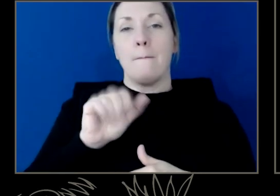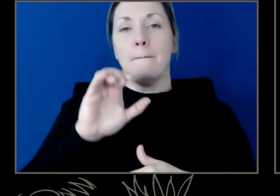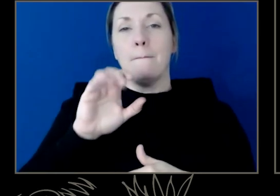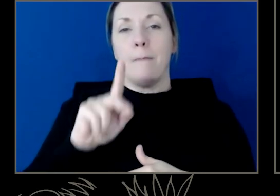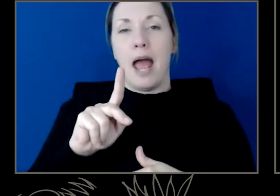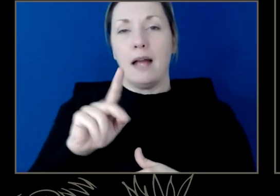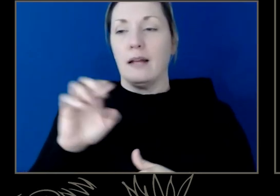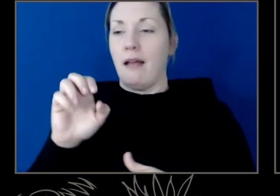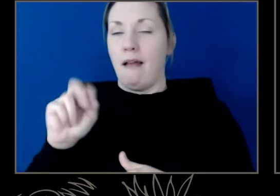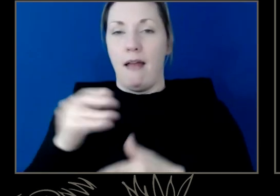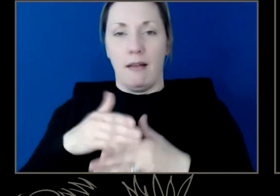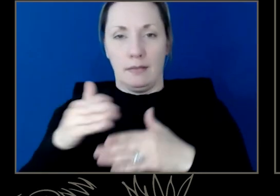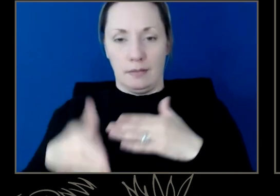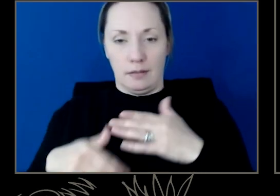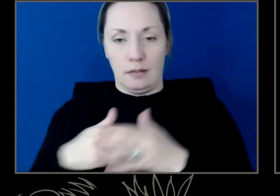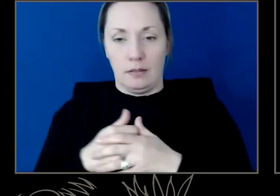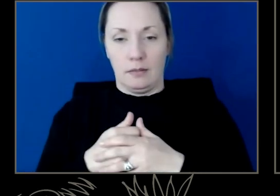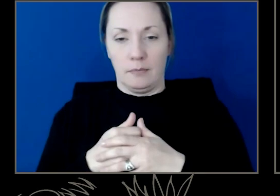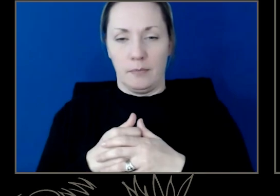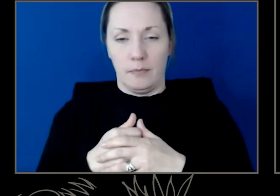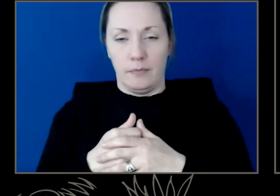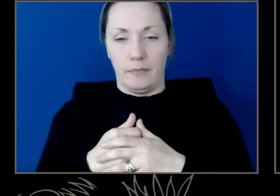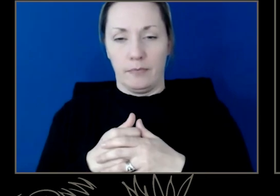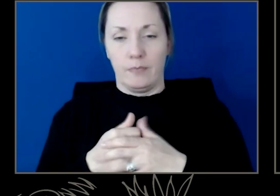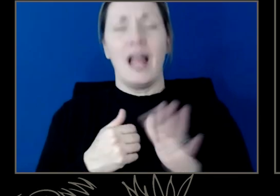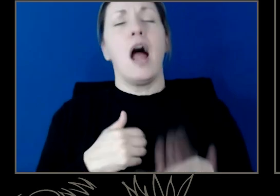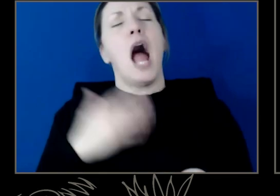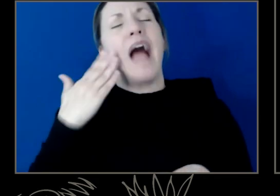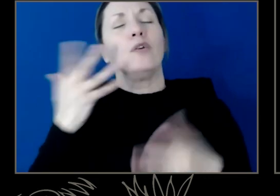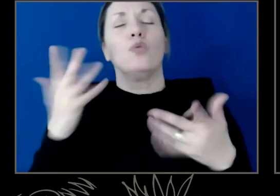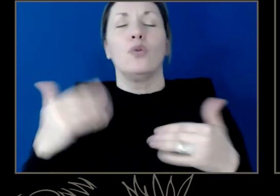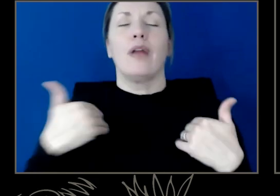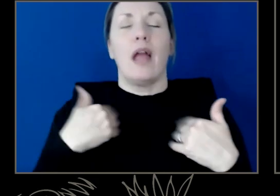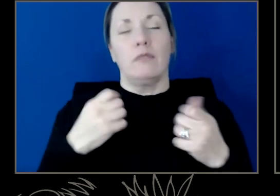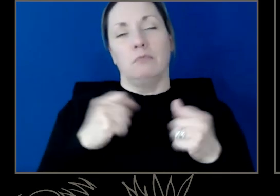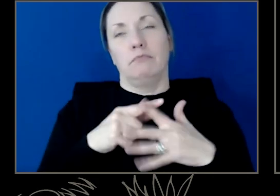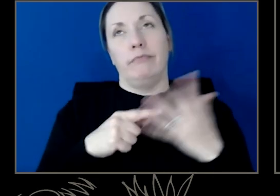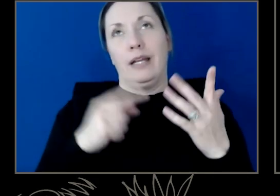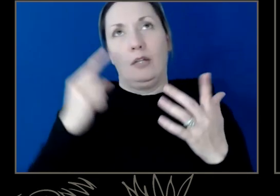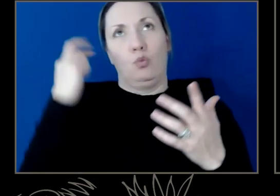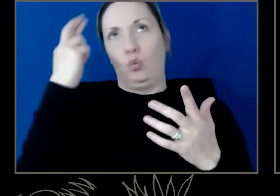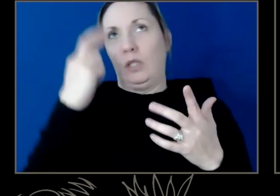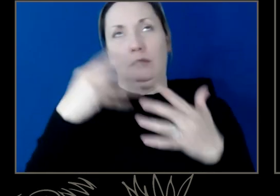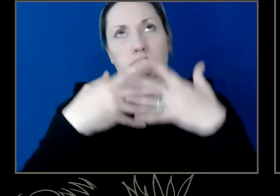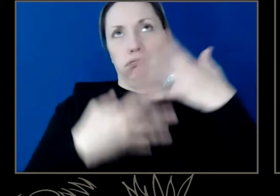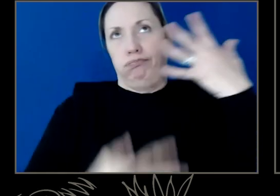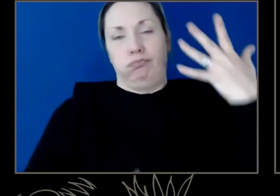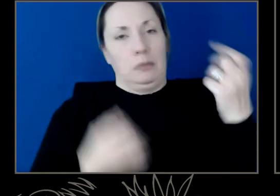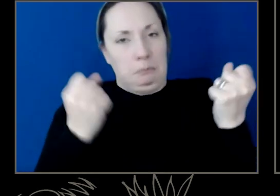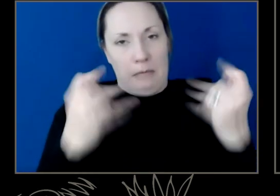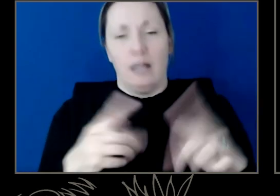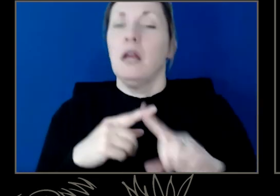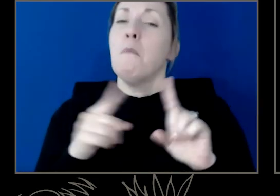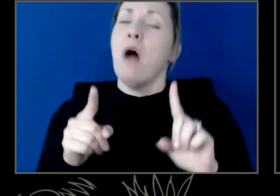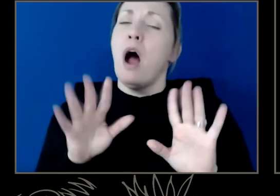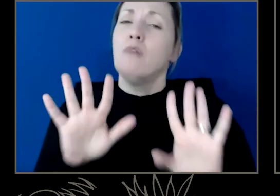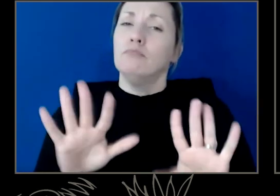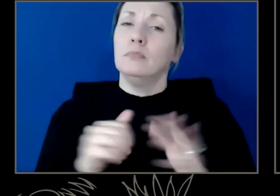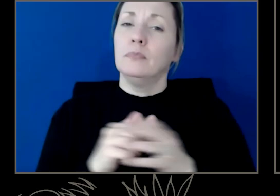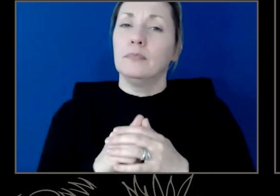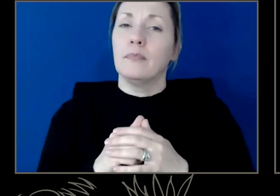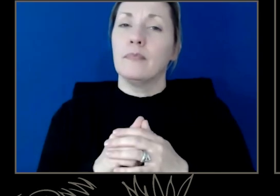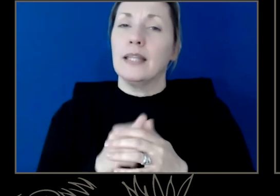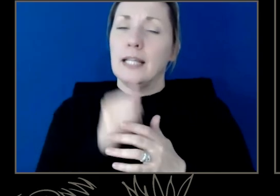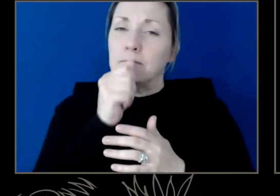all thinking like you already have like a million reasons in your mind, but let's bear